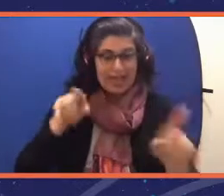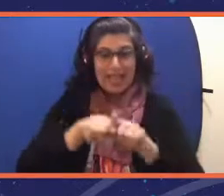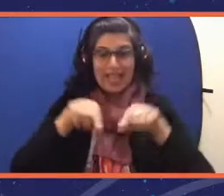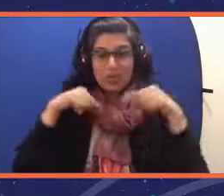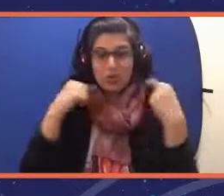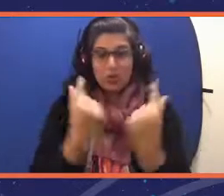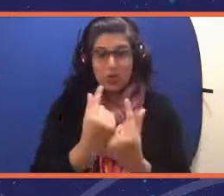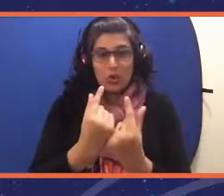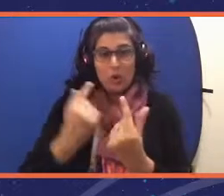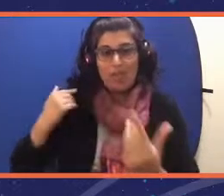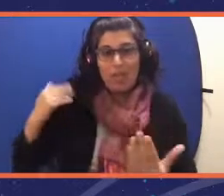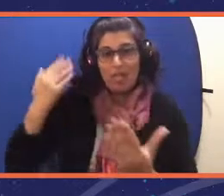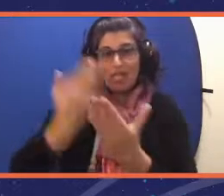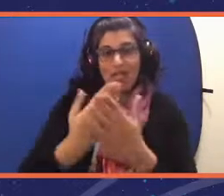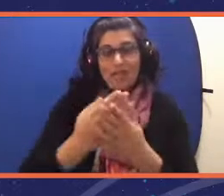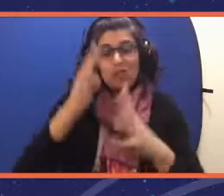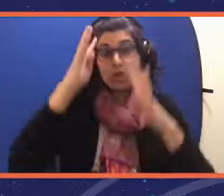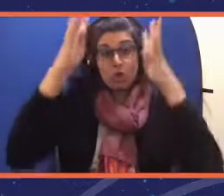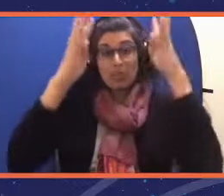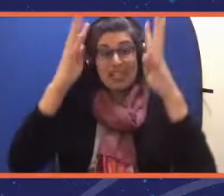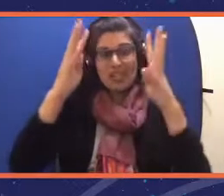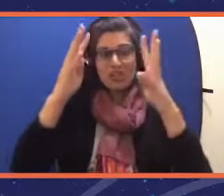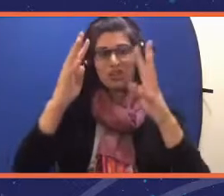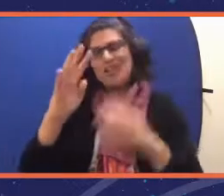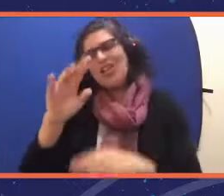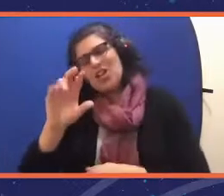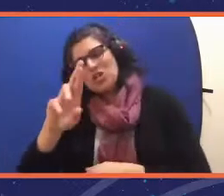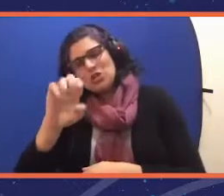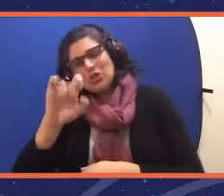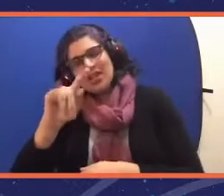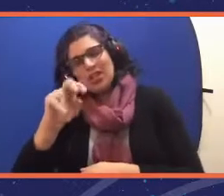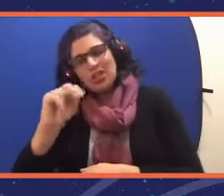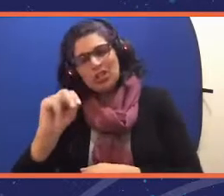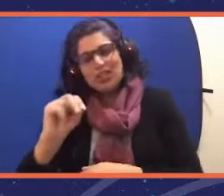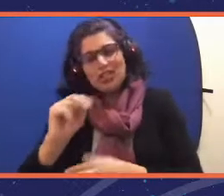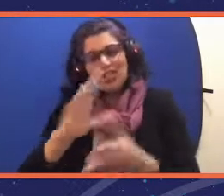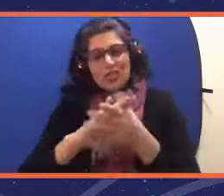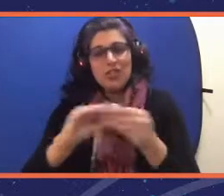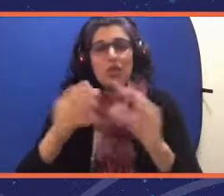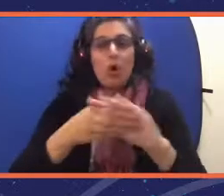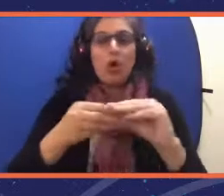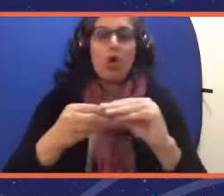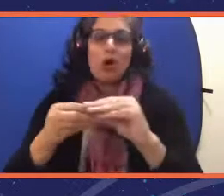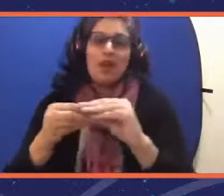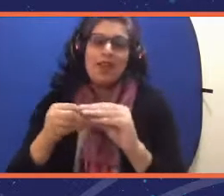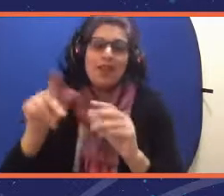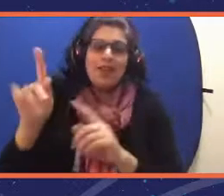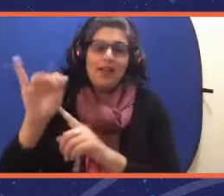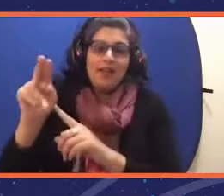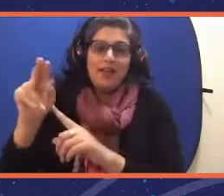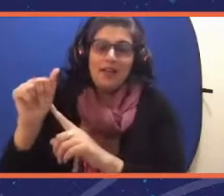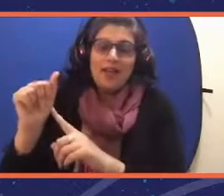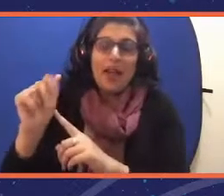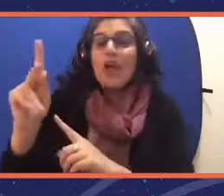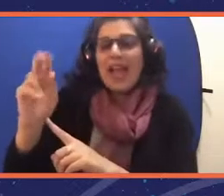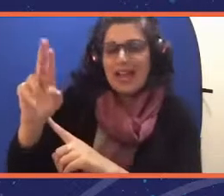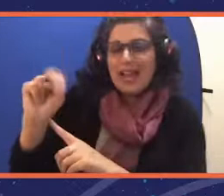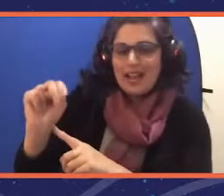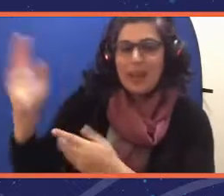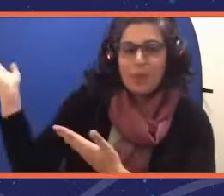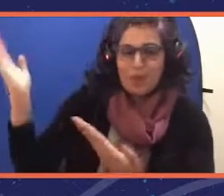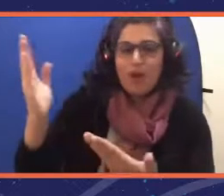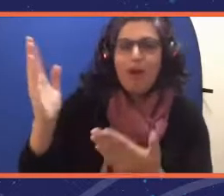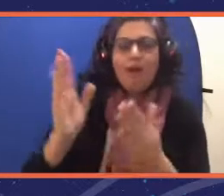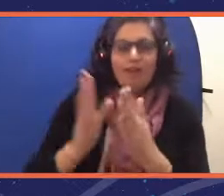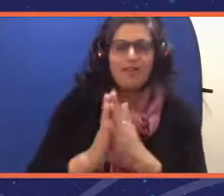us to the creation of the stories, which Karen has brought in Mariam Kaba's children's book,